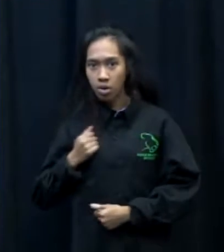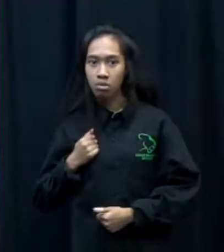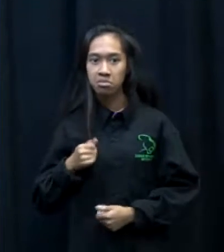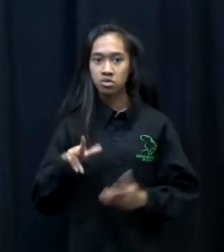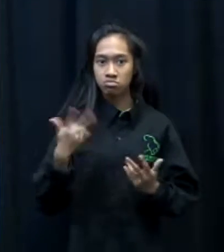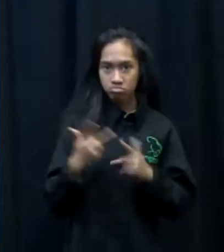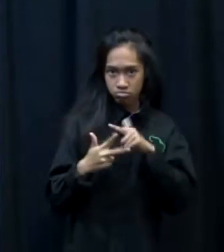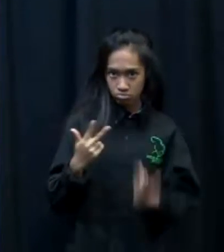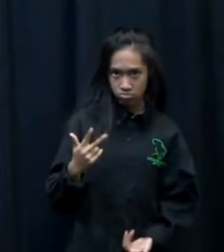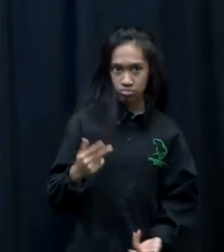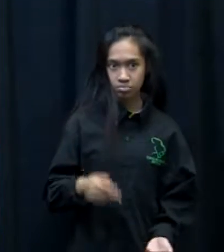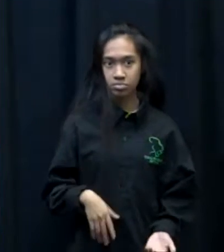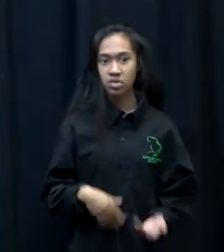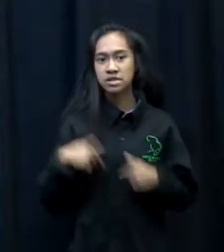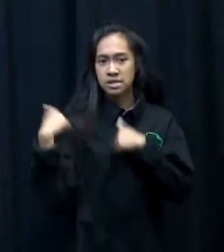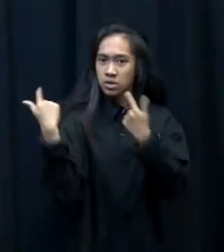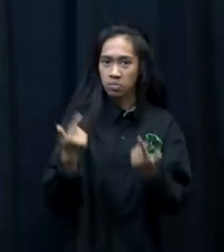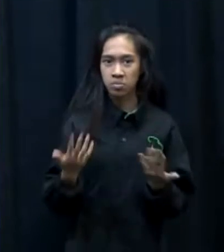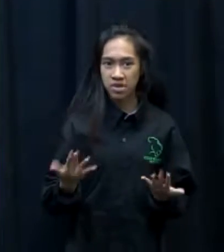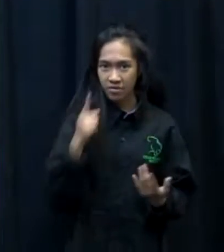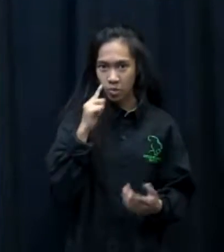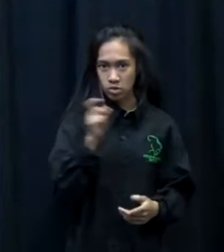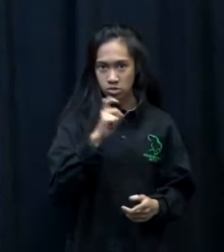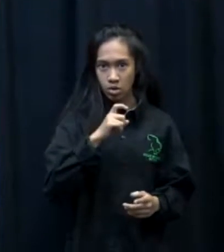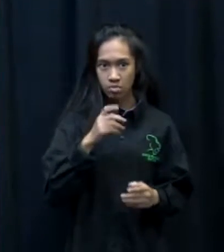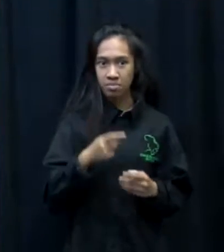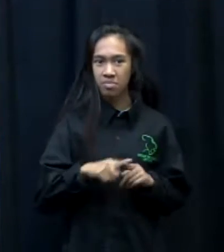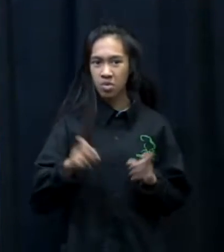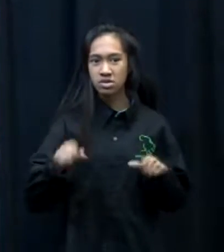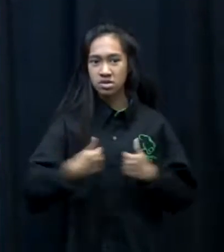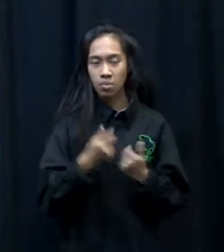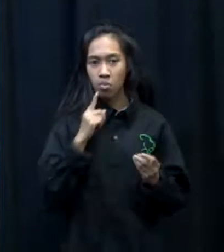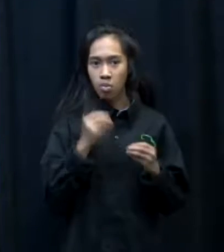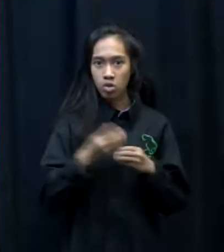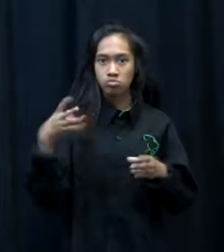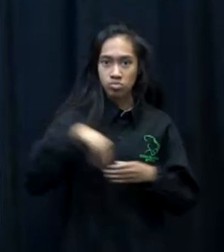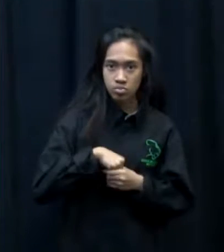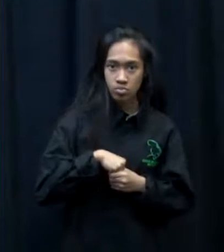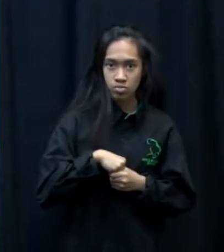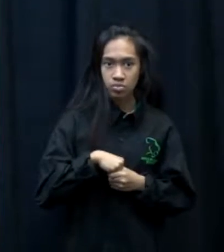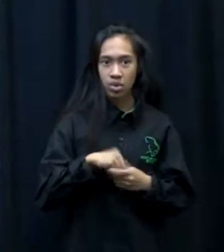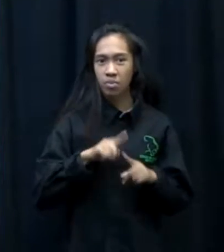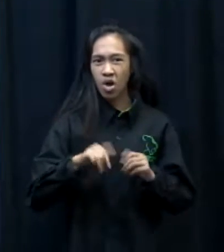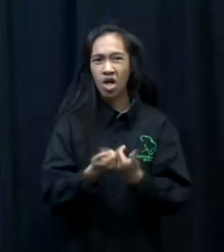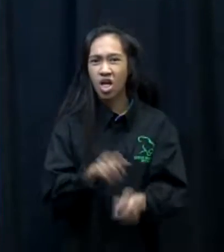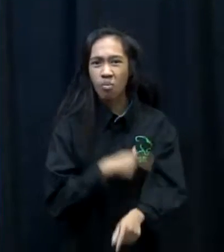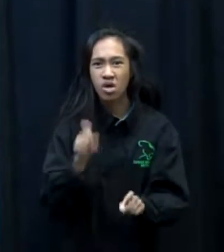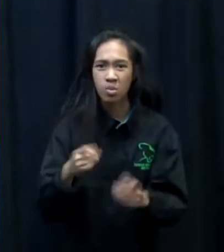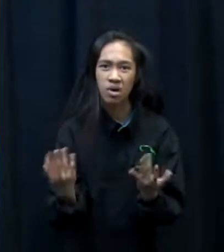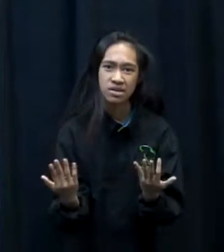have been holding off on doing a mannequin challenge until they have several participants. How long do they have to wait?